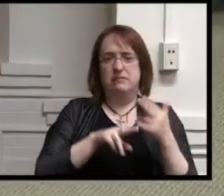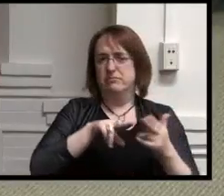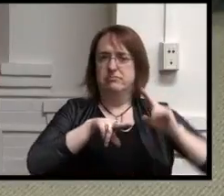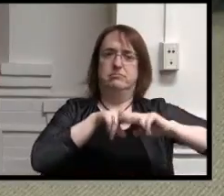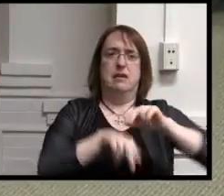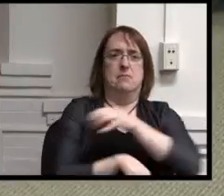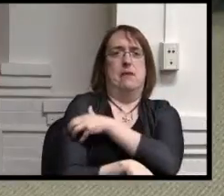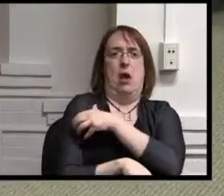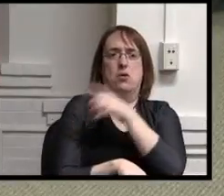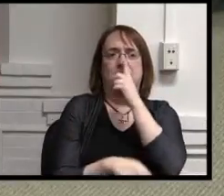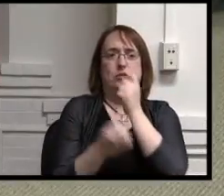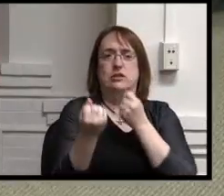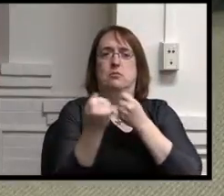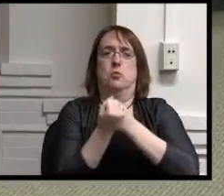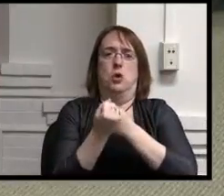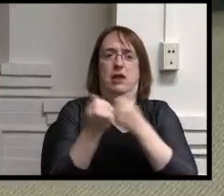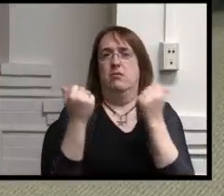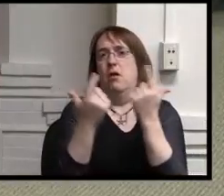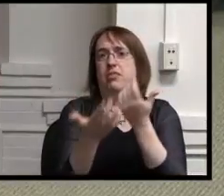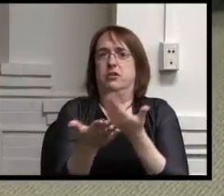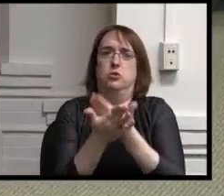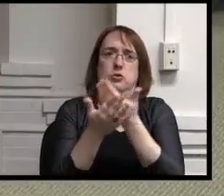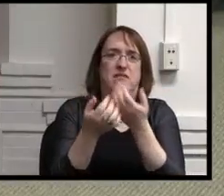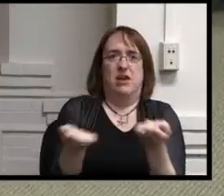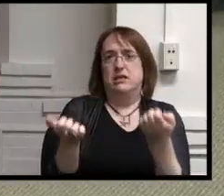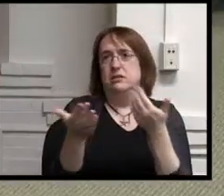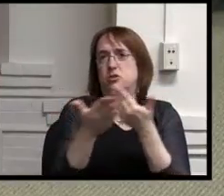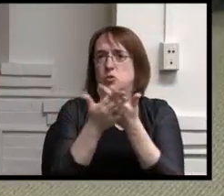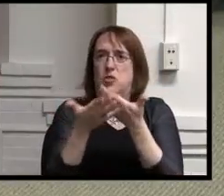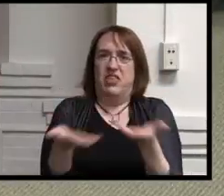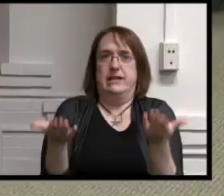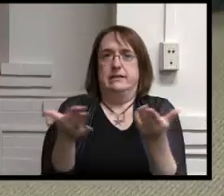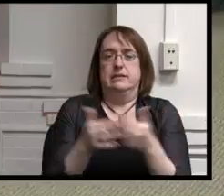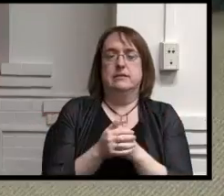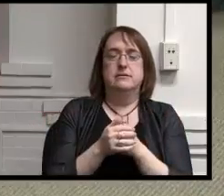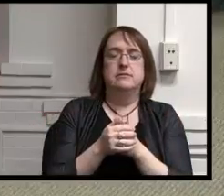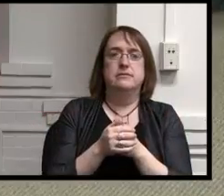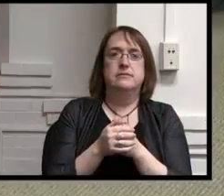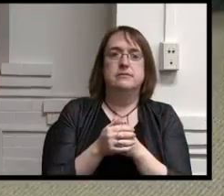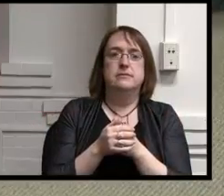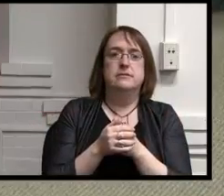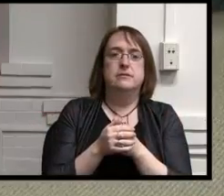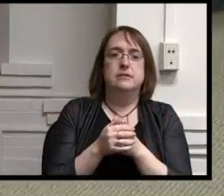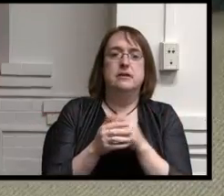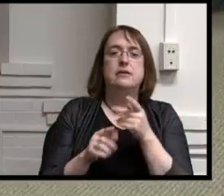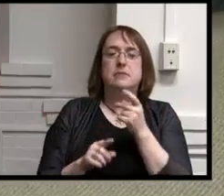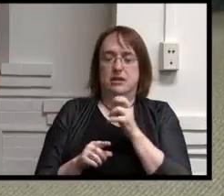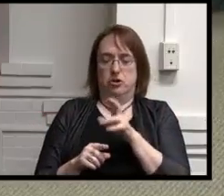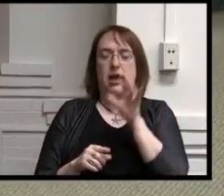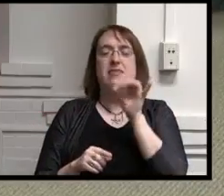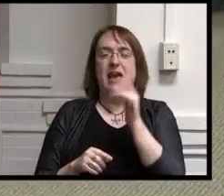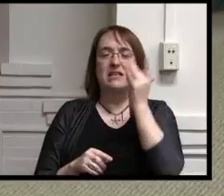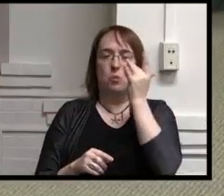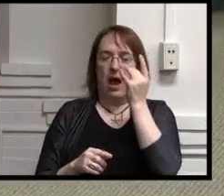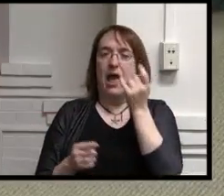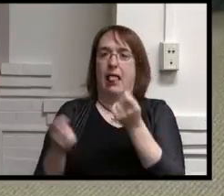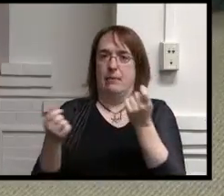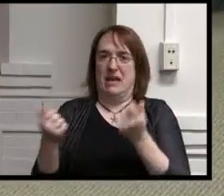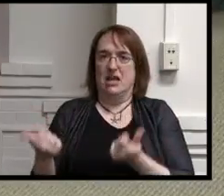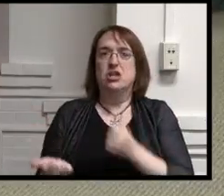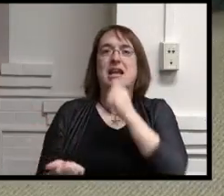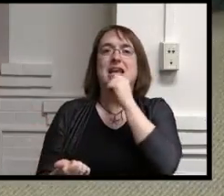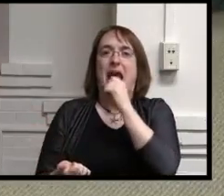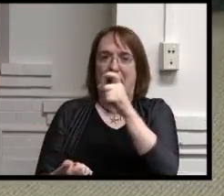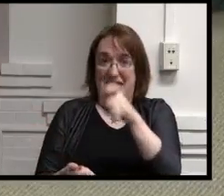to support all this new stuff? But Right. And that's why the elimination of what's not needed was so